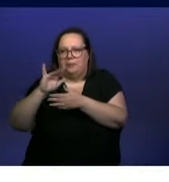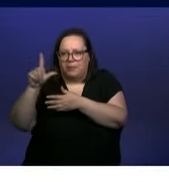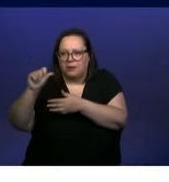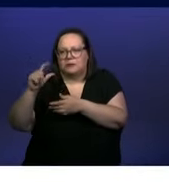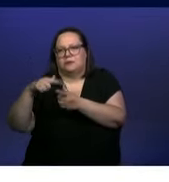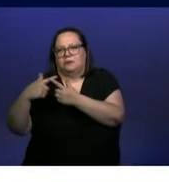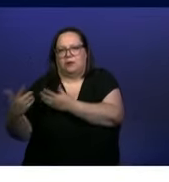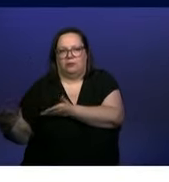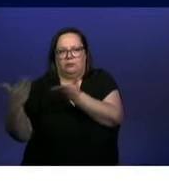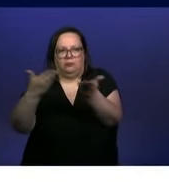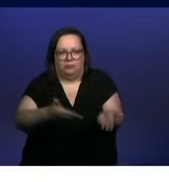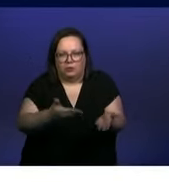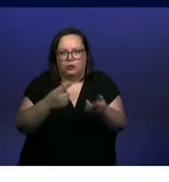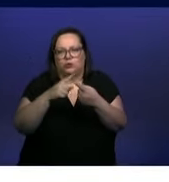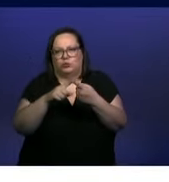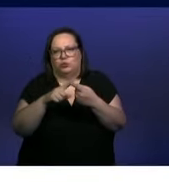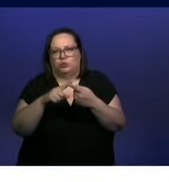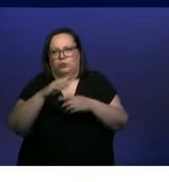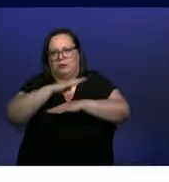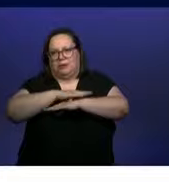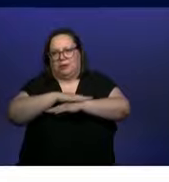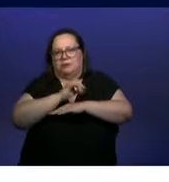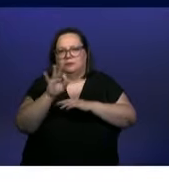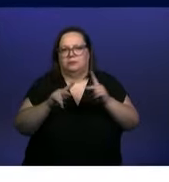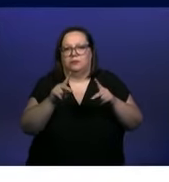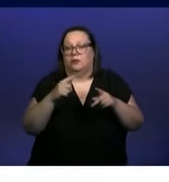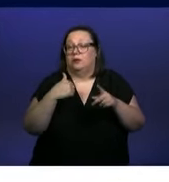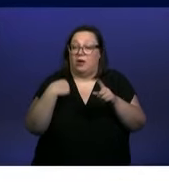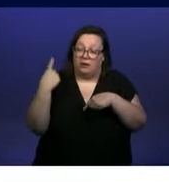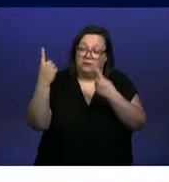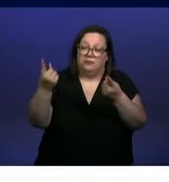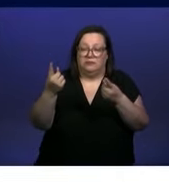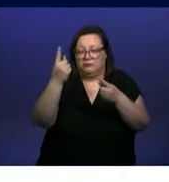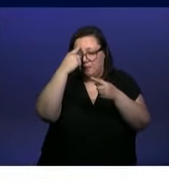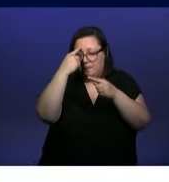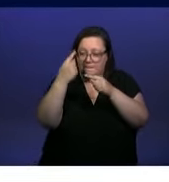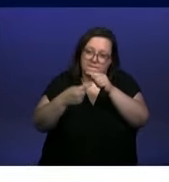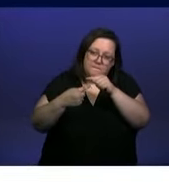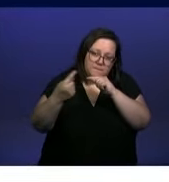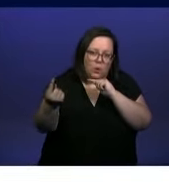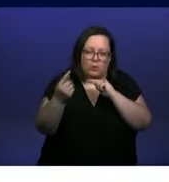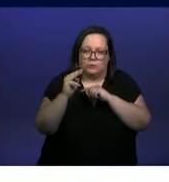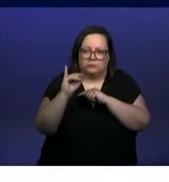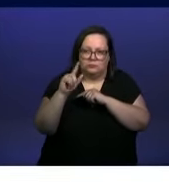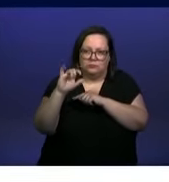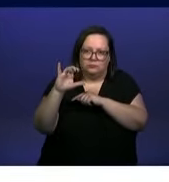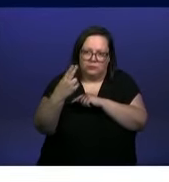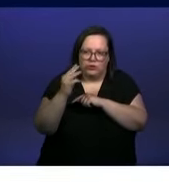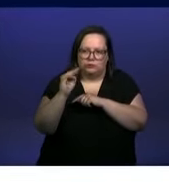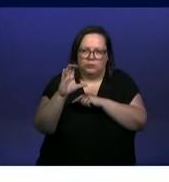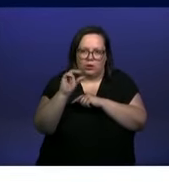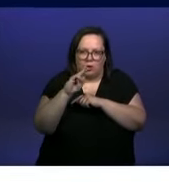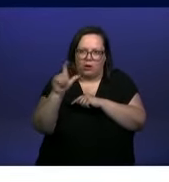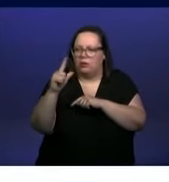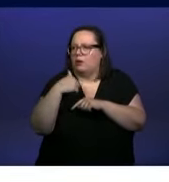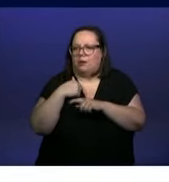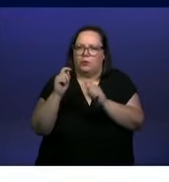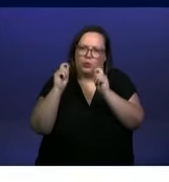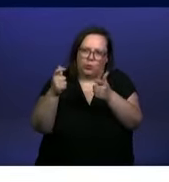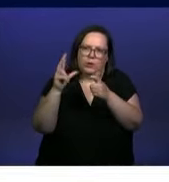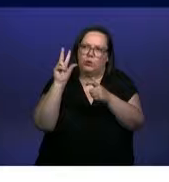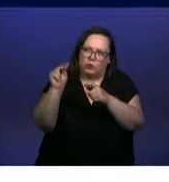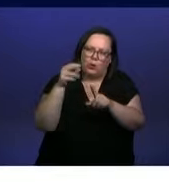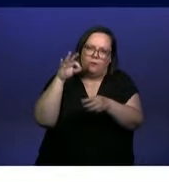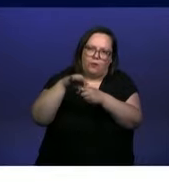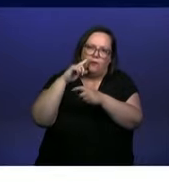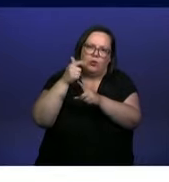vehemently opposed to Mitch McConnell, and I said from months and months ago that I would not support him. I'm a quick no vote for him to be the